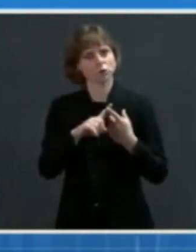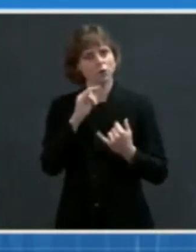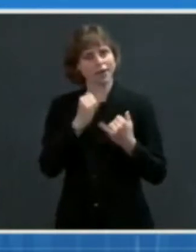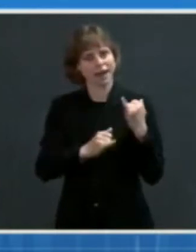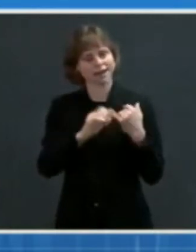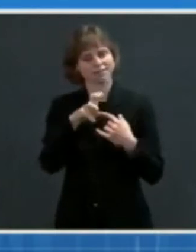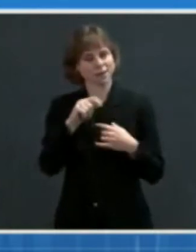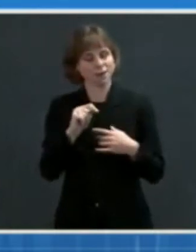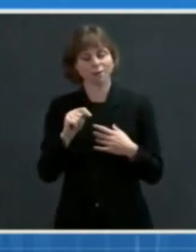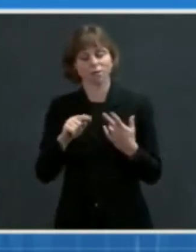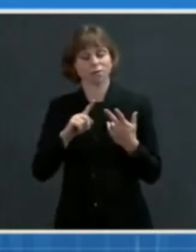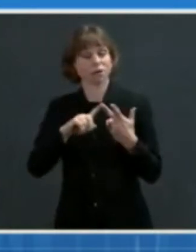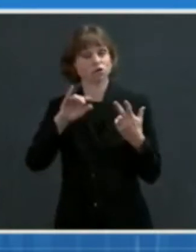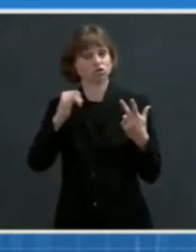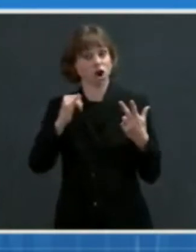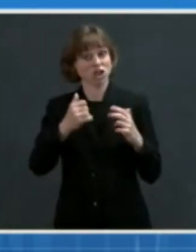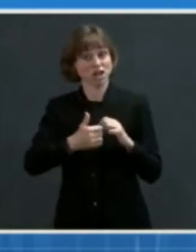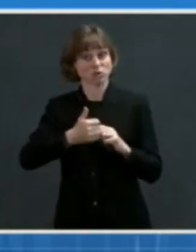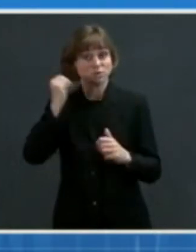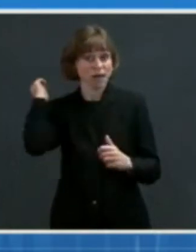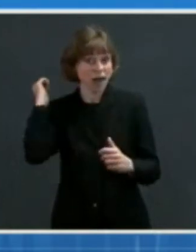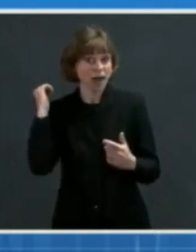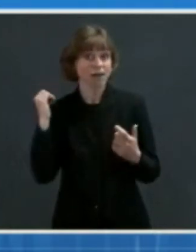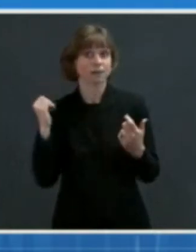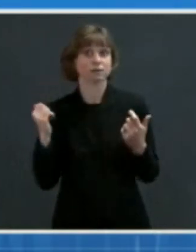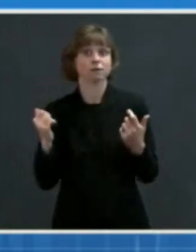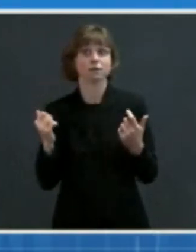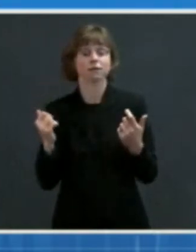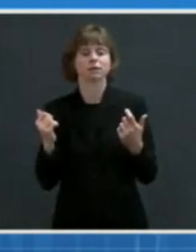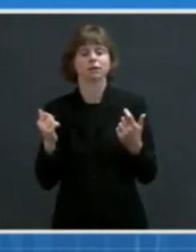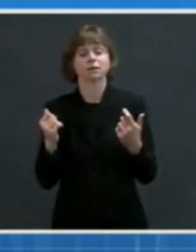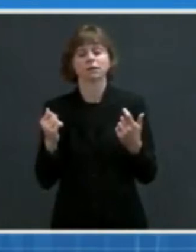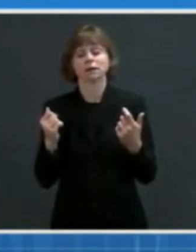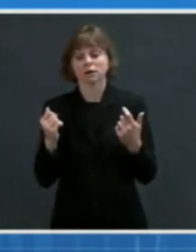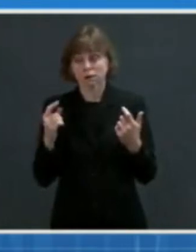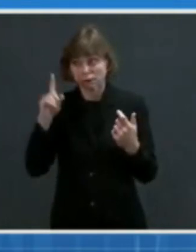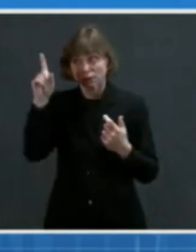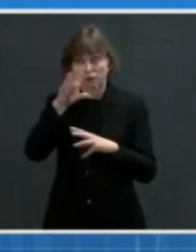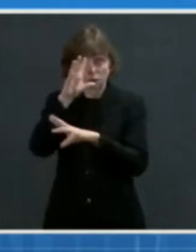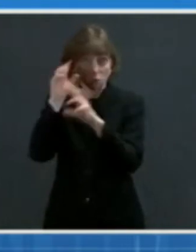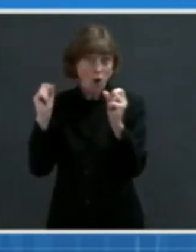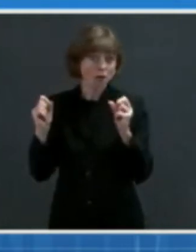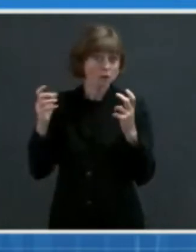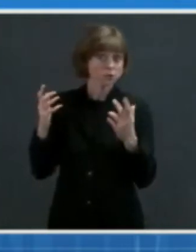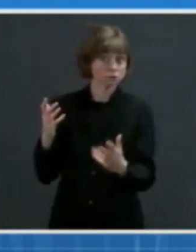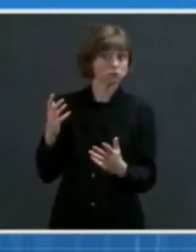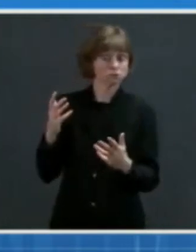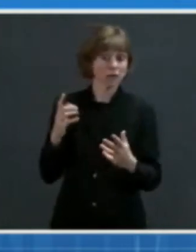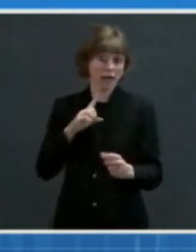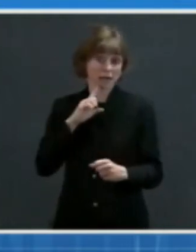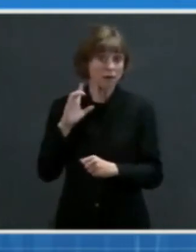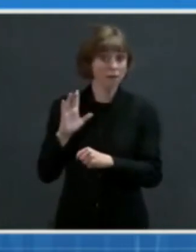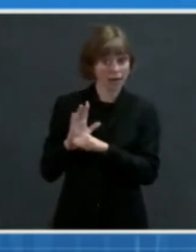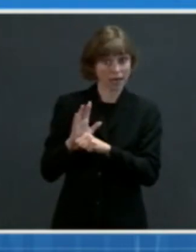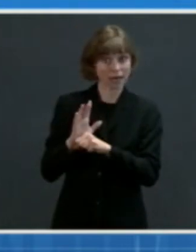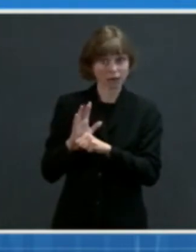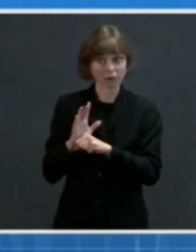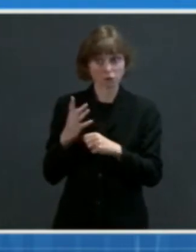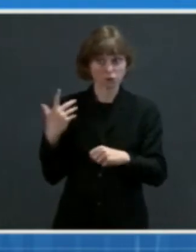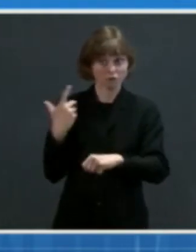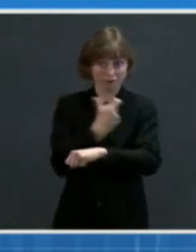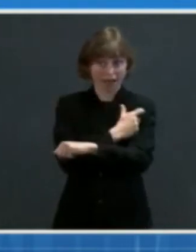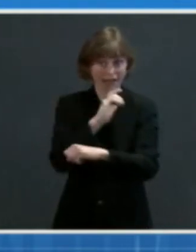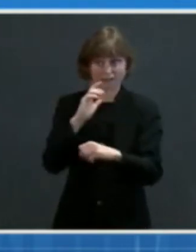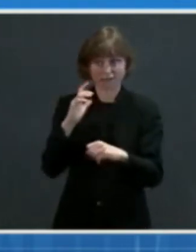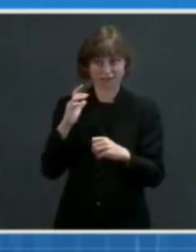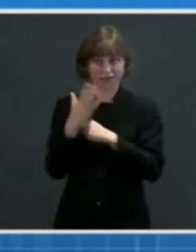well behind. And the president, as I think he's guided, has committed to getting the country vaccinated as